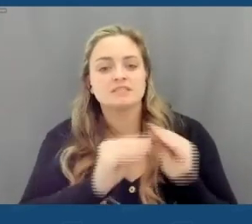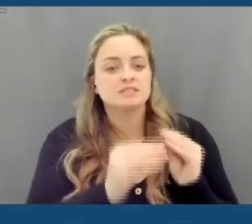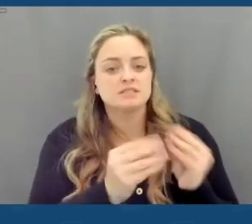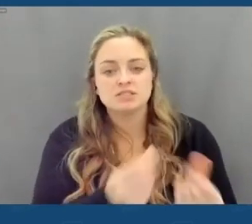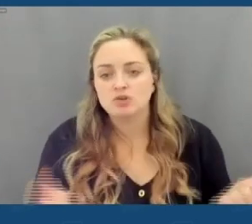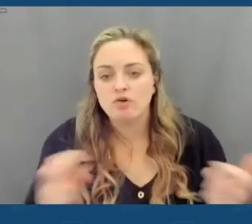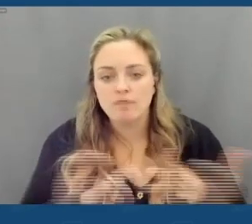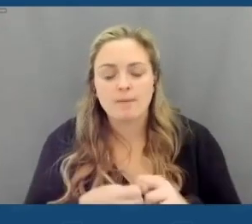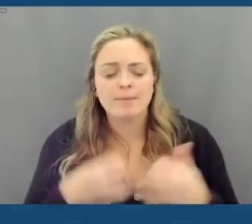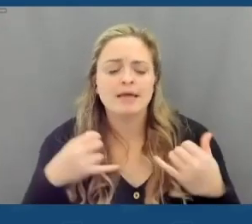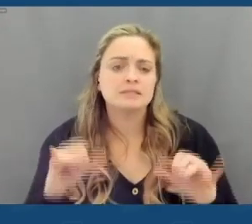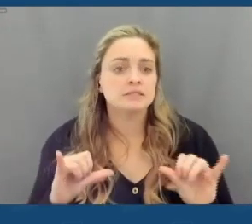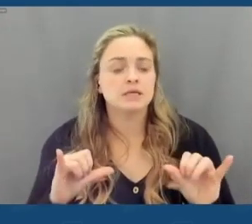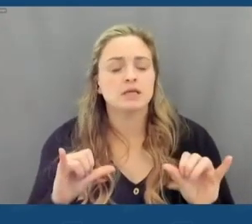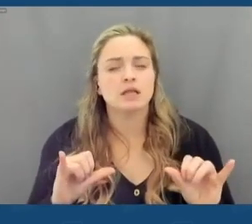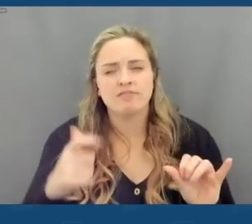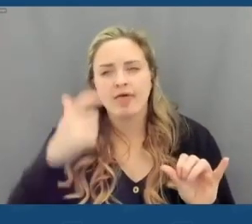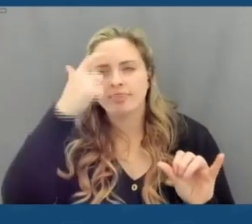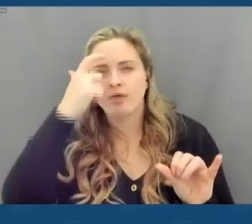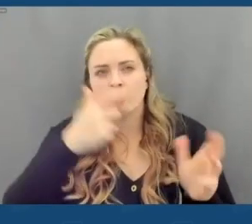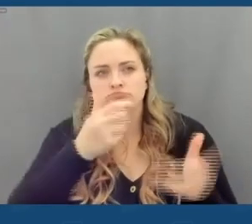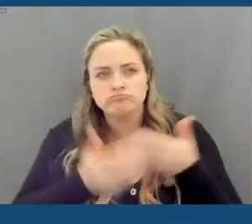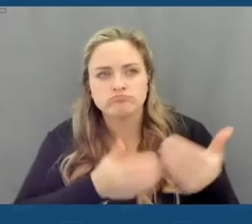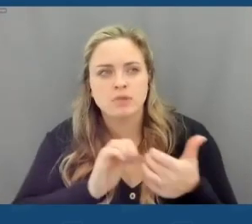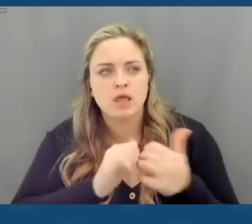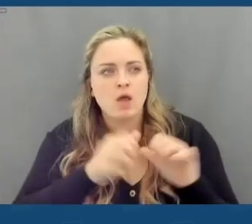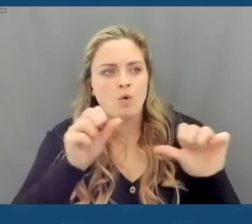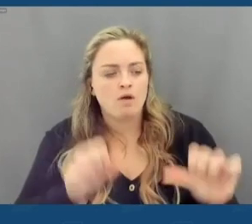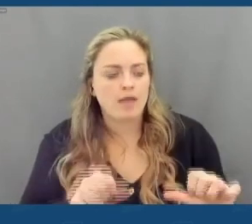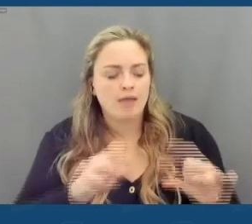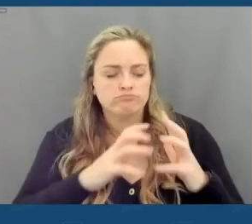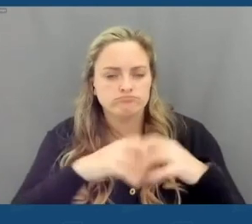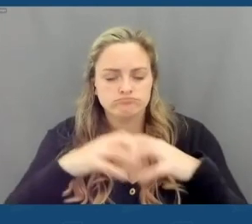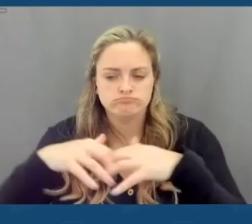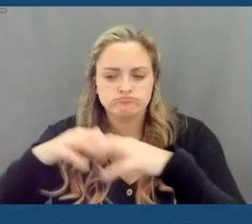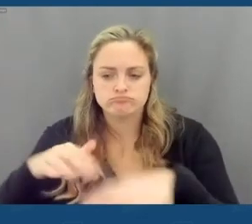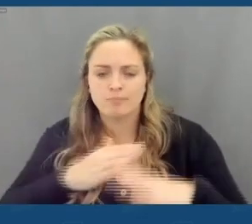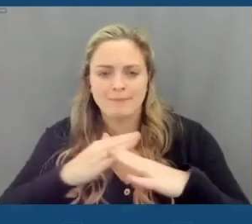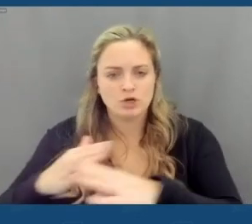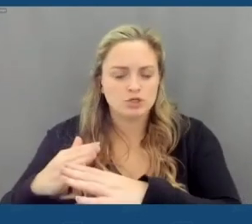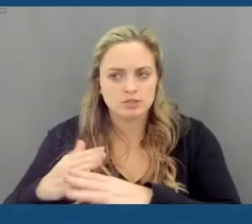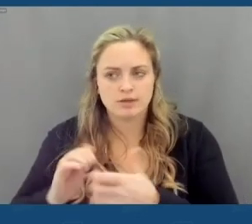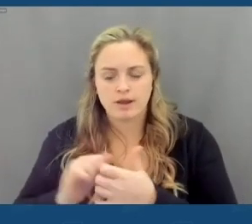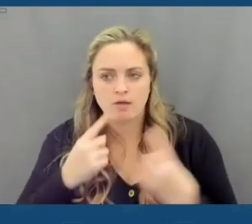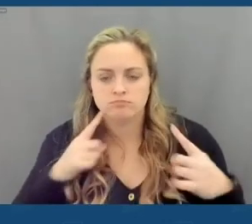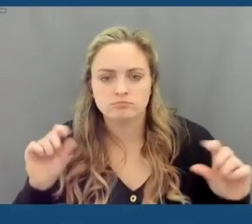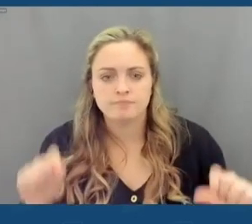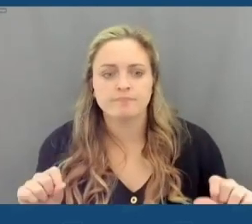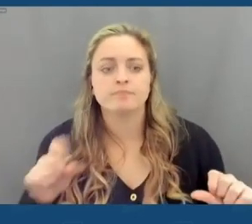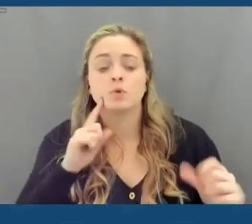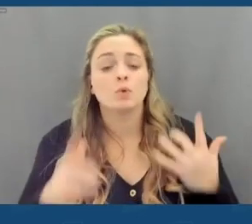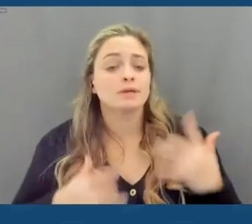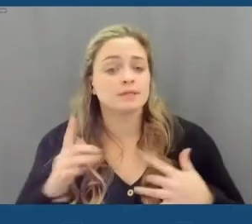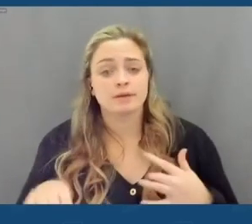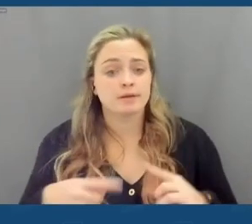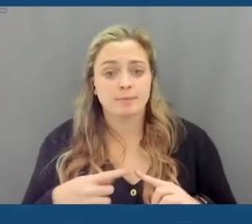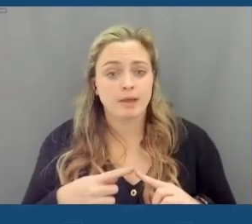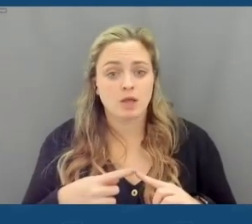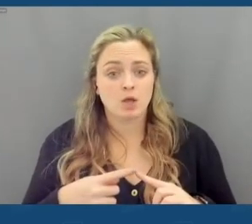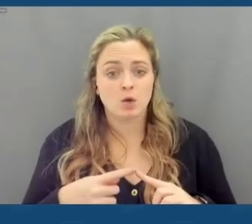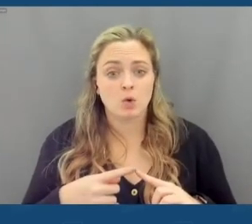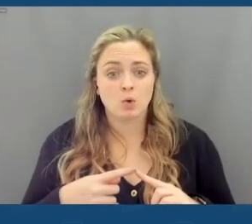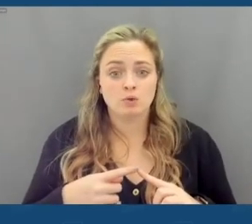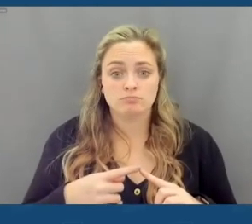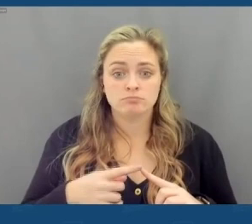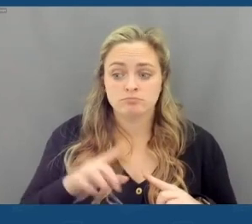still have that mentality of how we can break down barriers and get things done. So I get excited about filling potholes. I